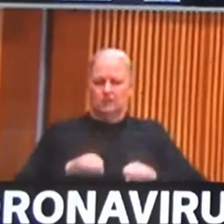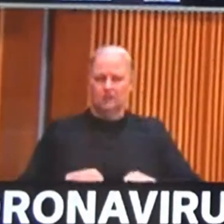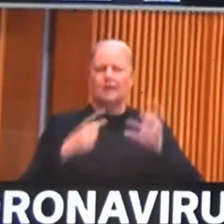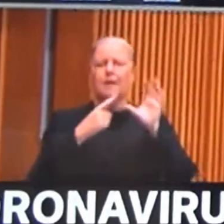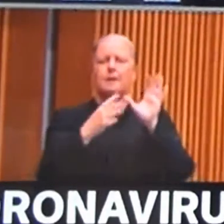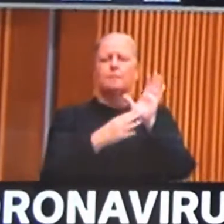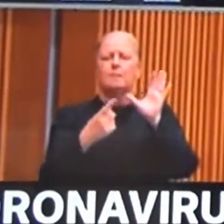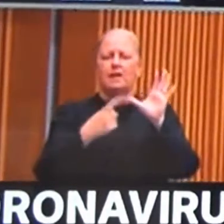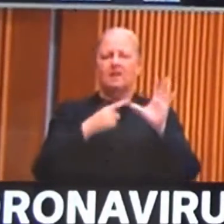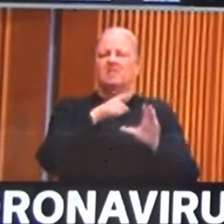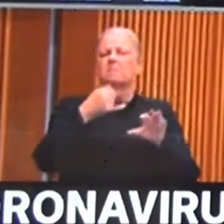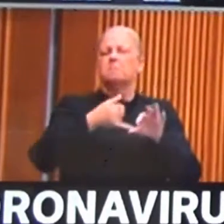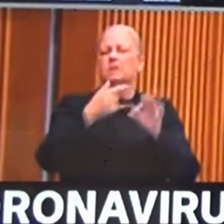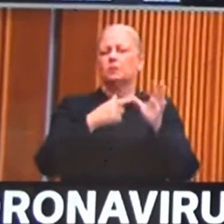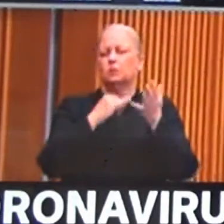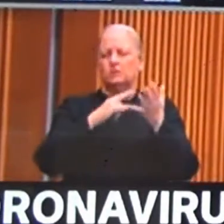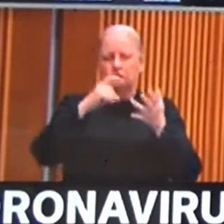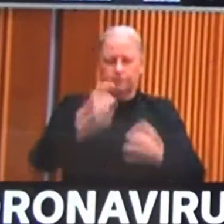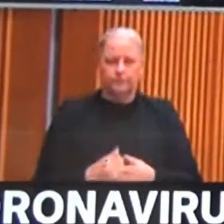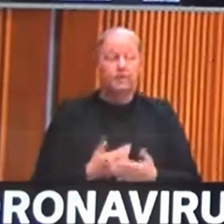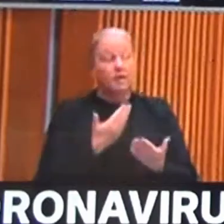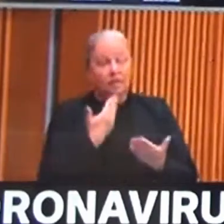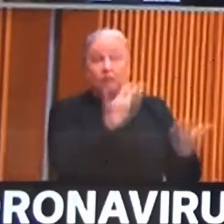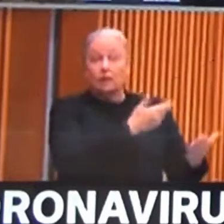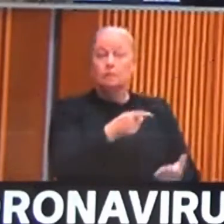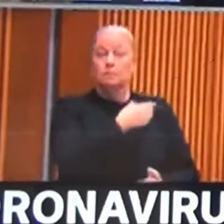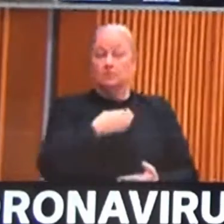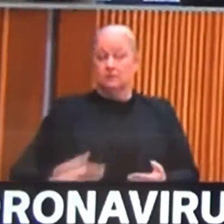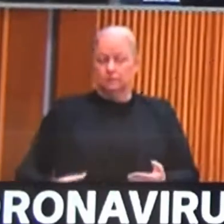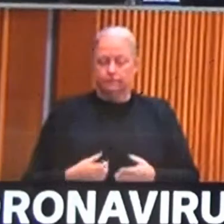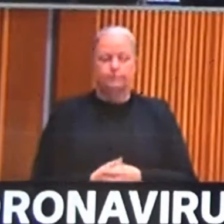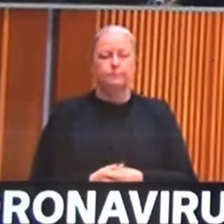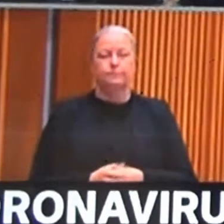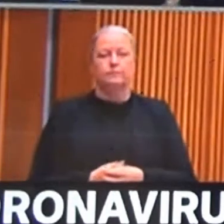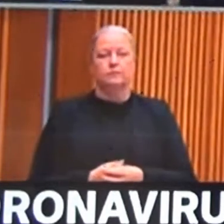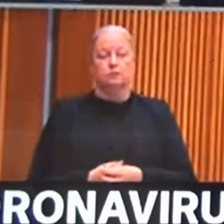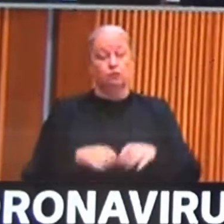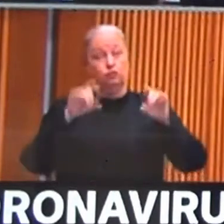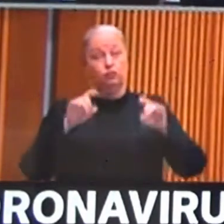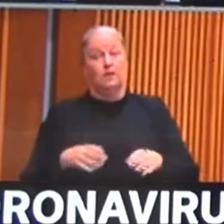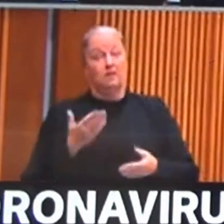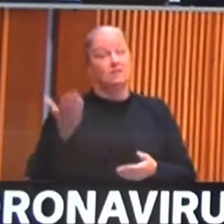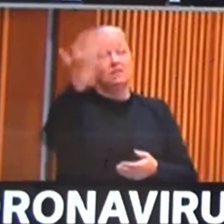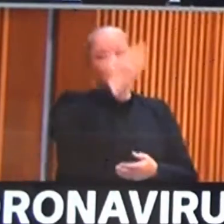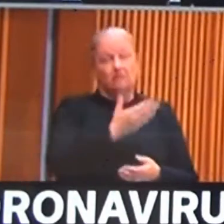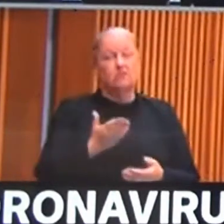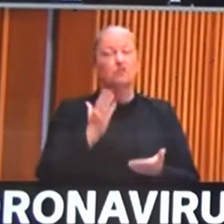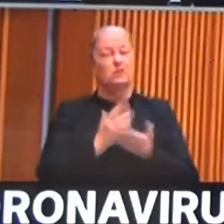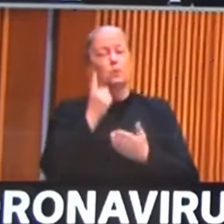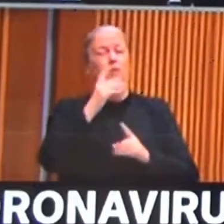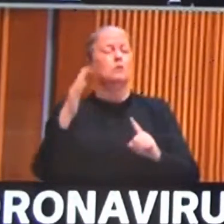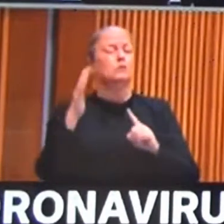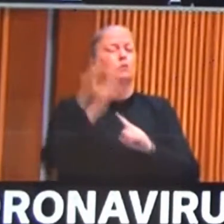Medical Association. And thank you, Minister. Australia has one of the best healthcare systems in the world,